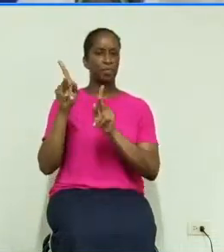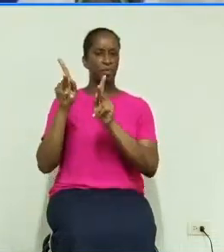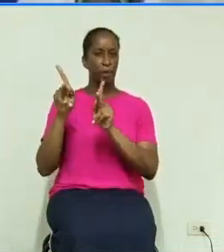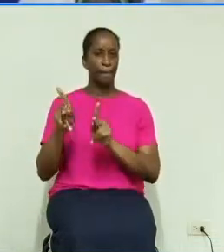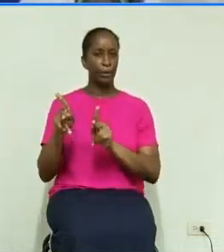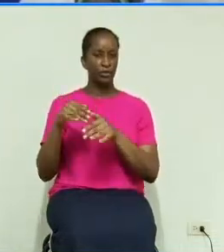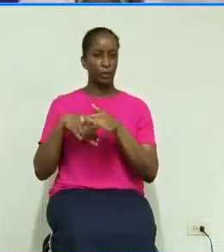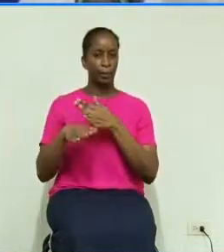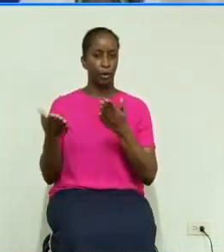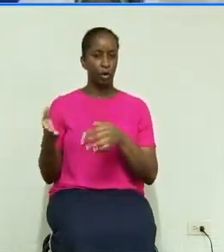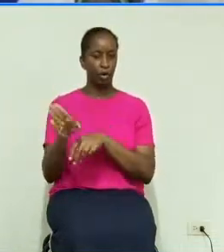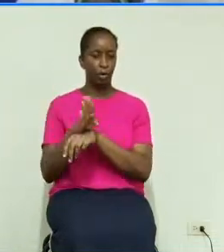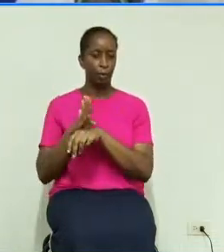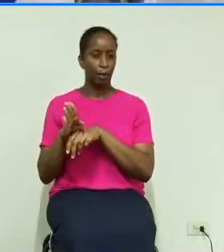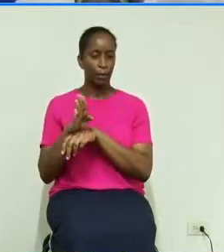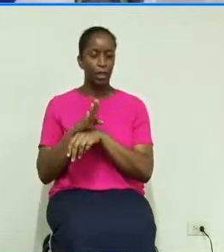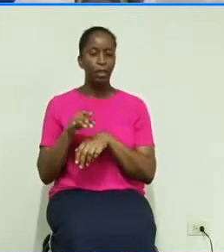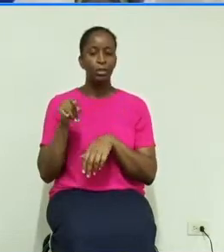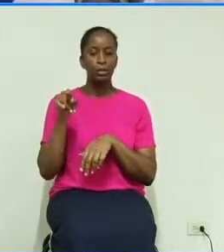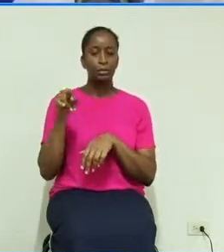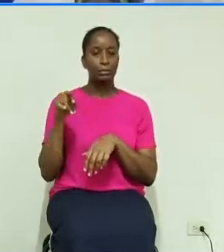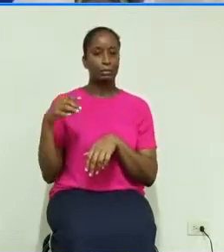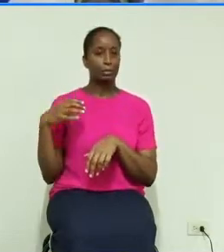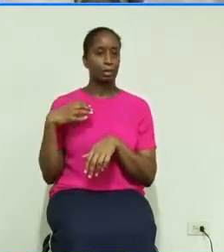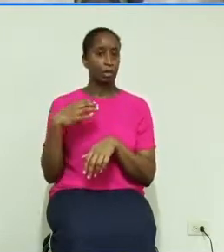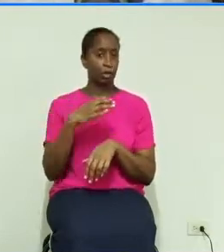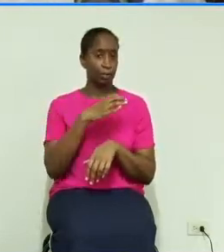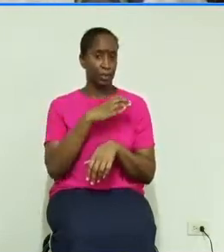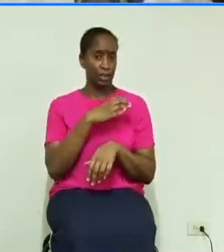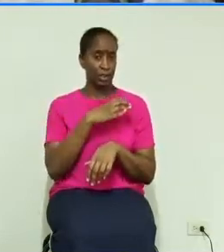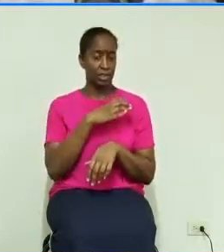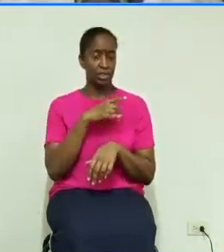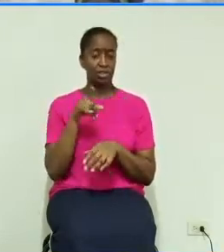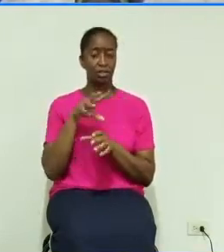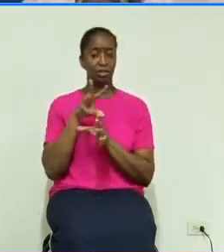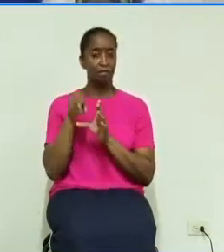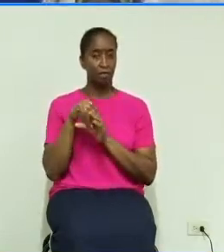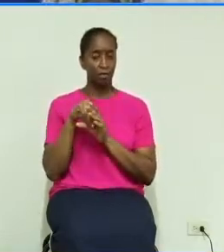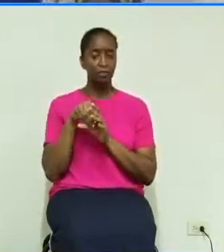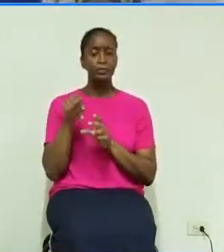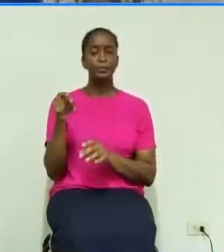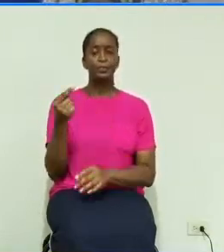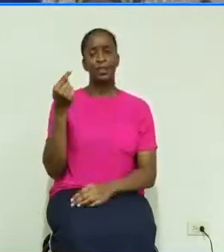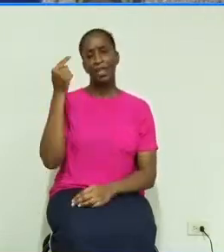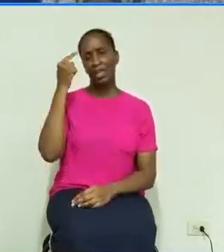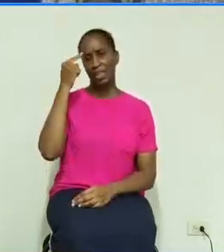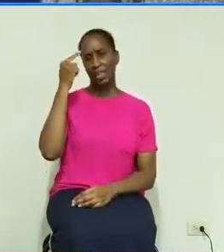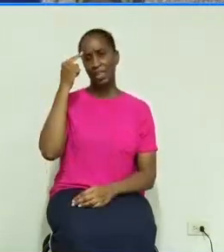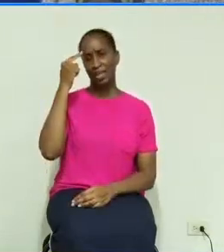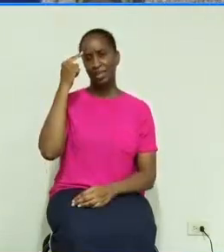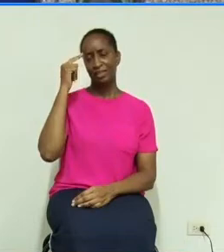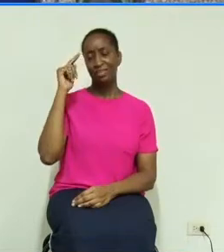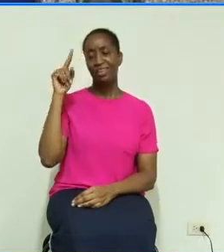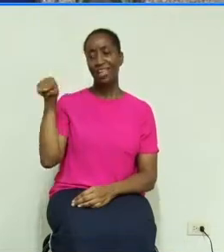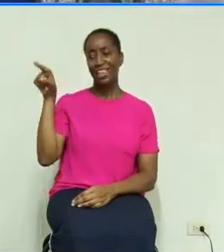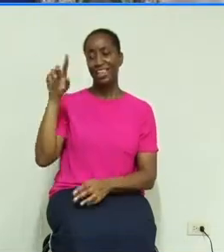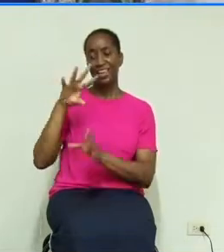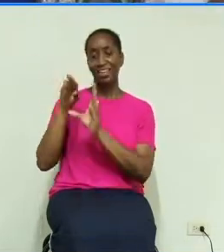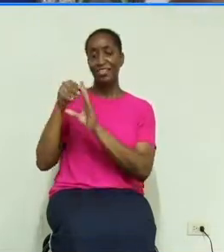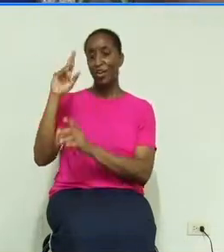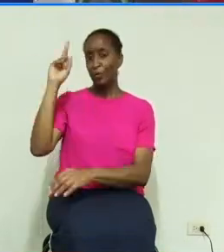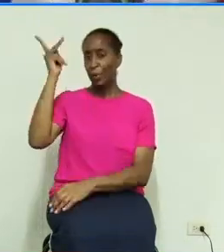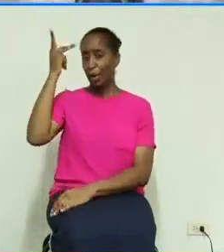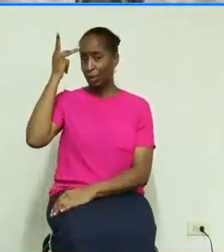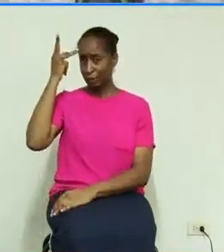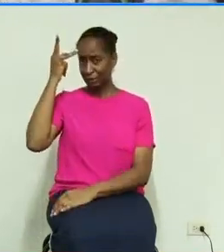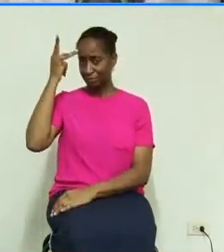on. And he proceeded on the premise that the only time they work is on Tuesdays. So he didn't see